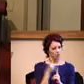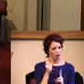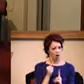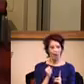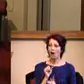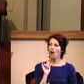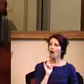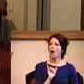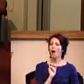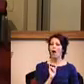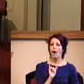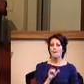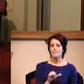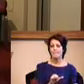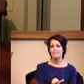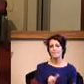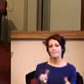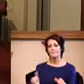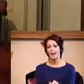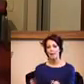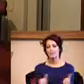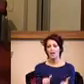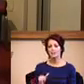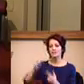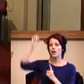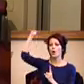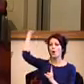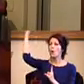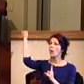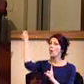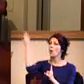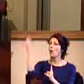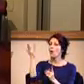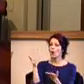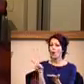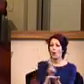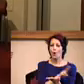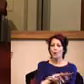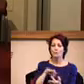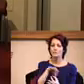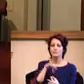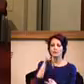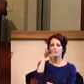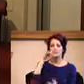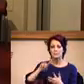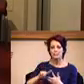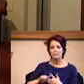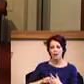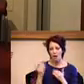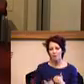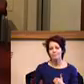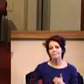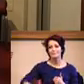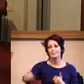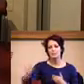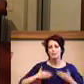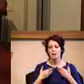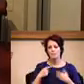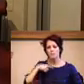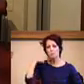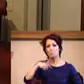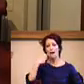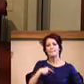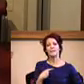moment when he was baptized in the presence of the Holy Spirit he was then to be on a public Ministry that would call thousands and